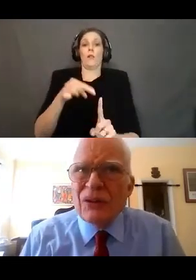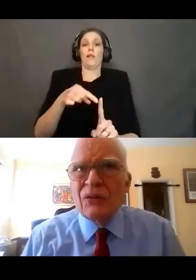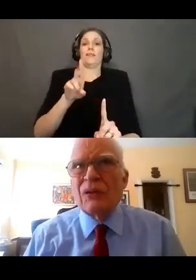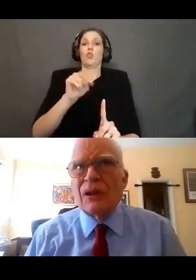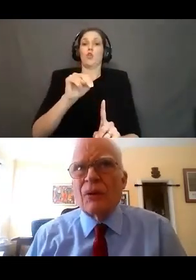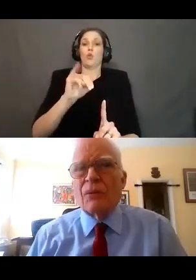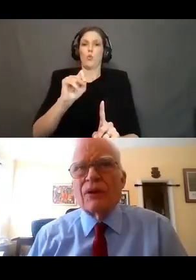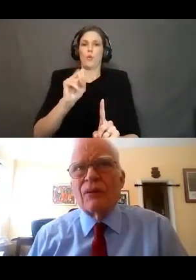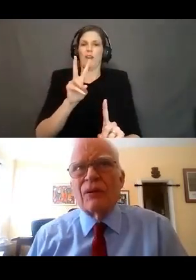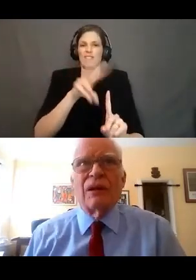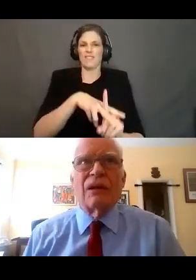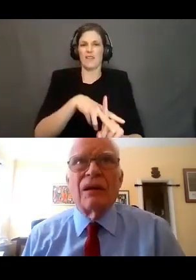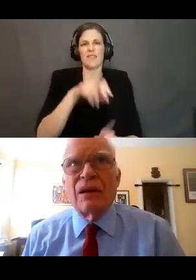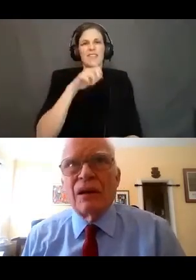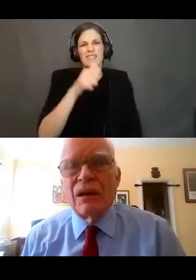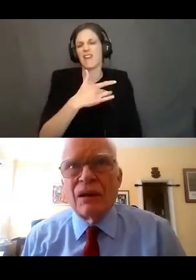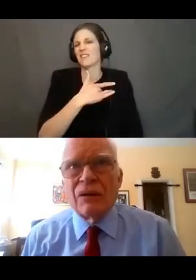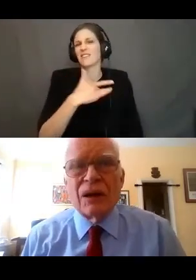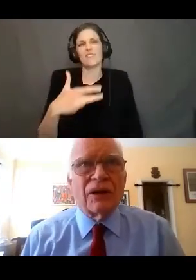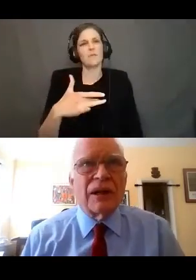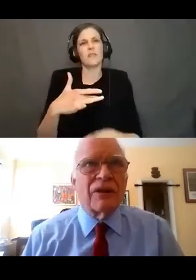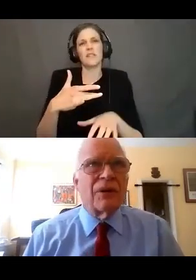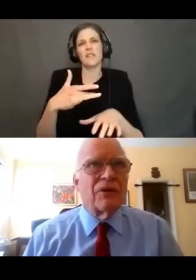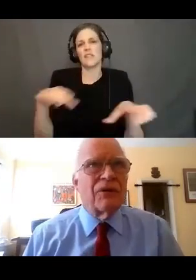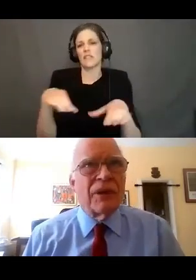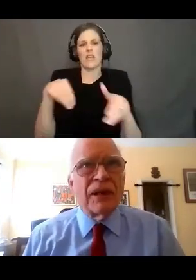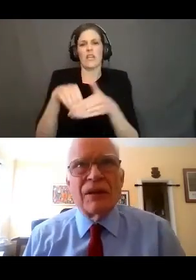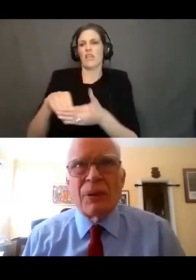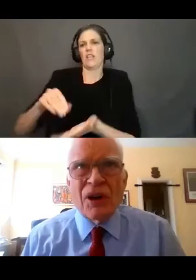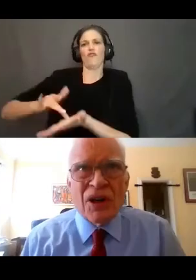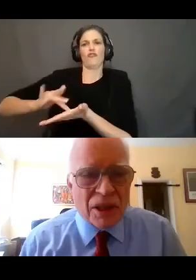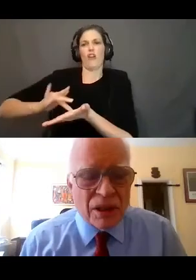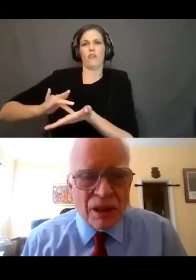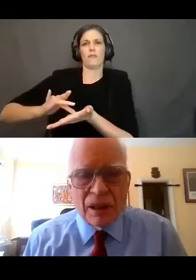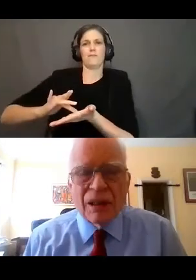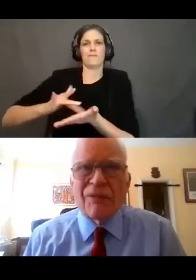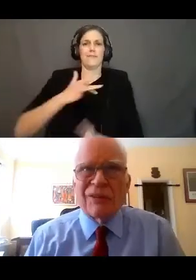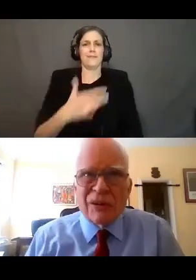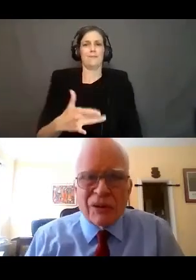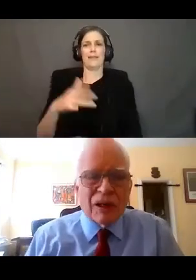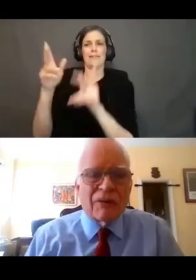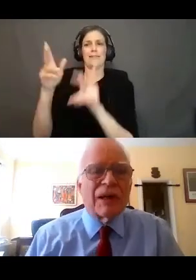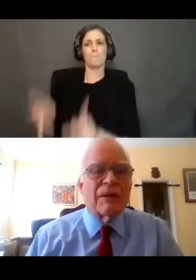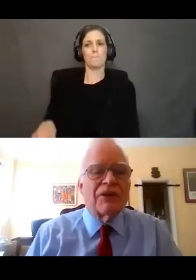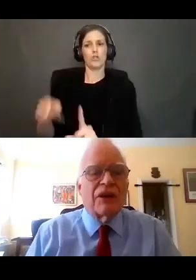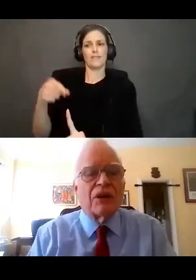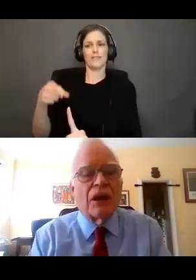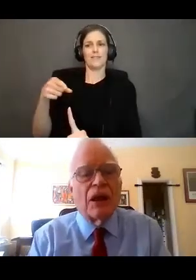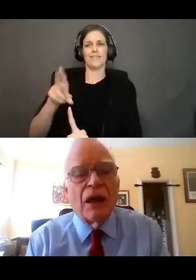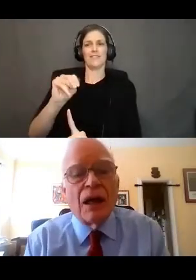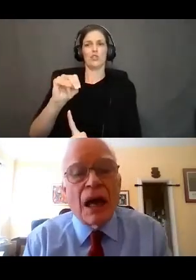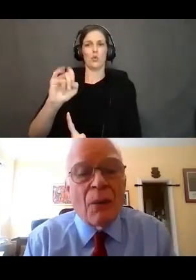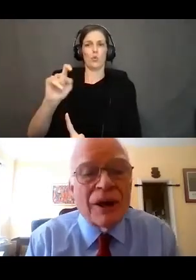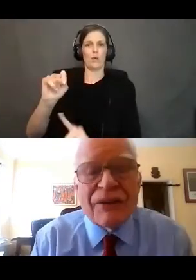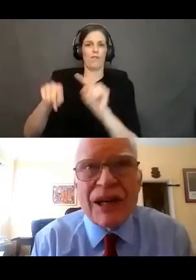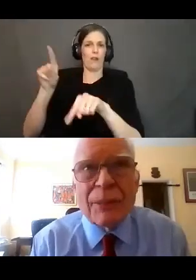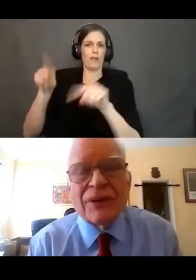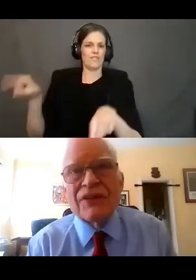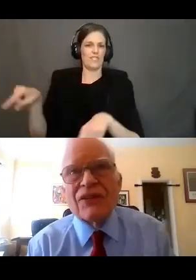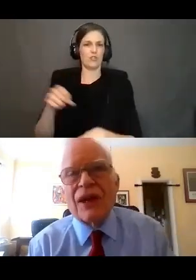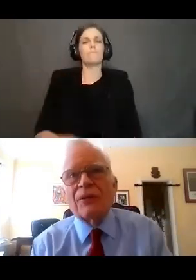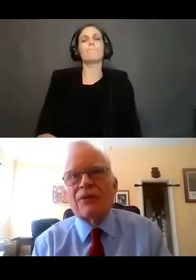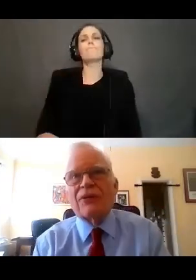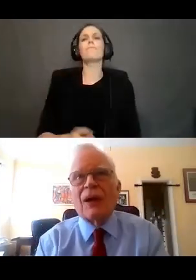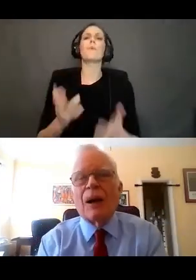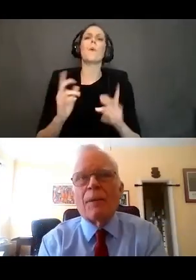not usually what we do in drug trials. We usually make the person the unit of randomization. I want to give a couple